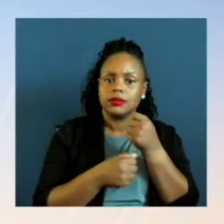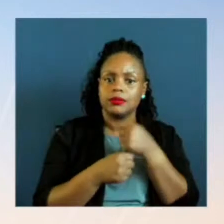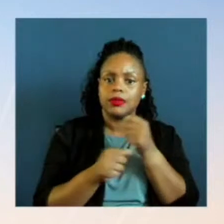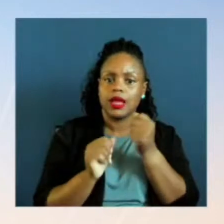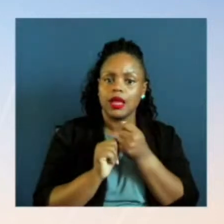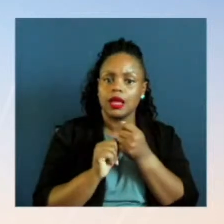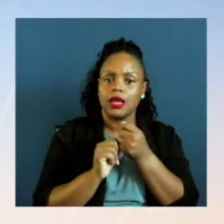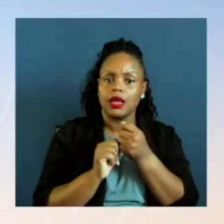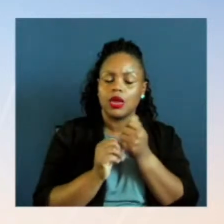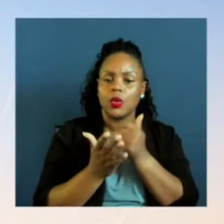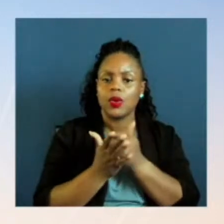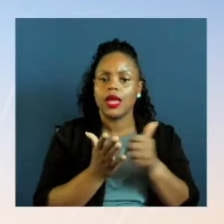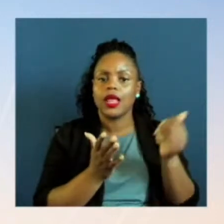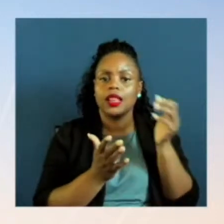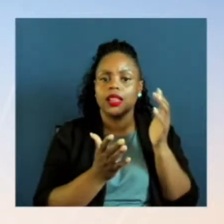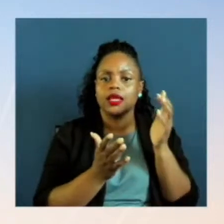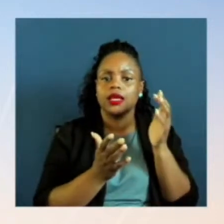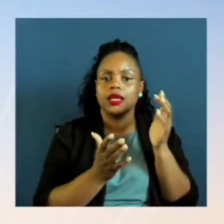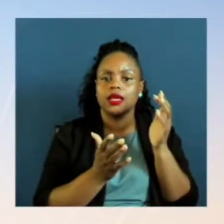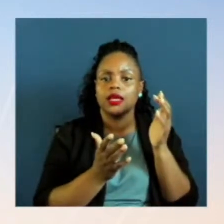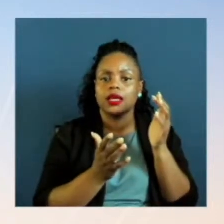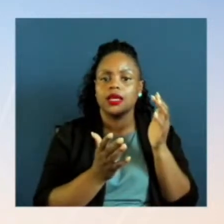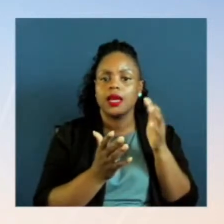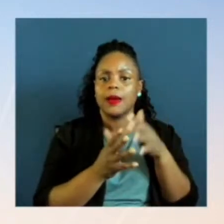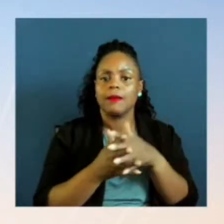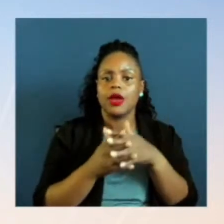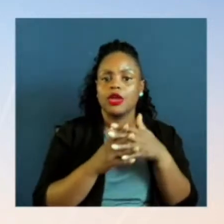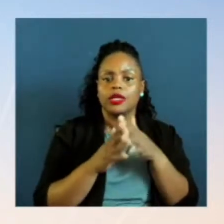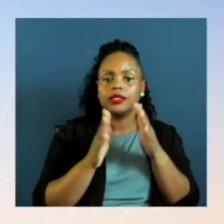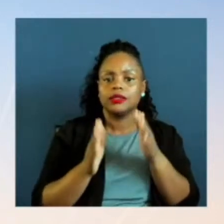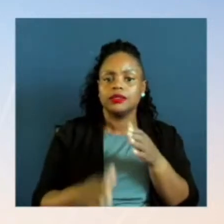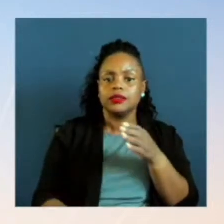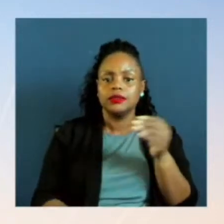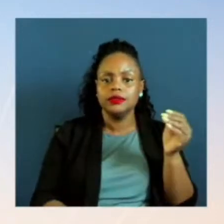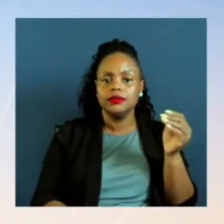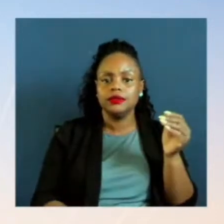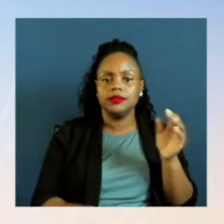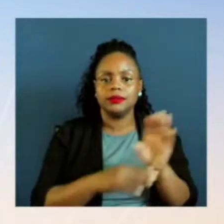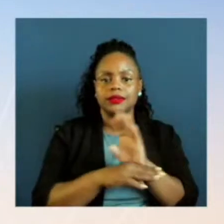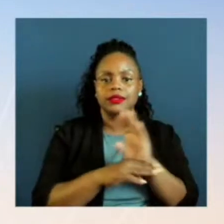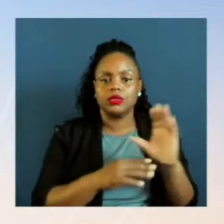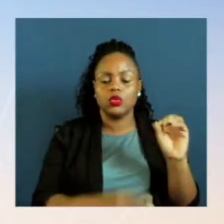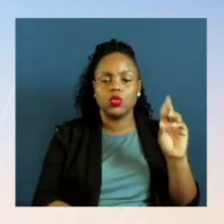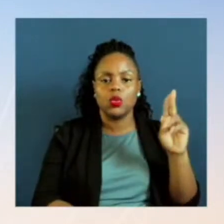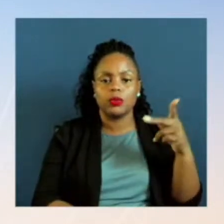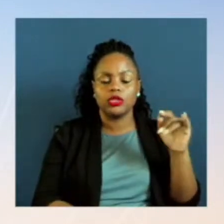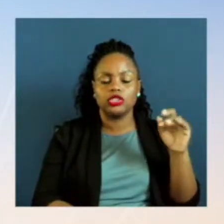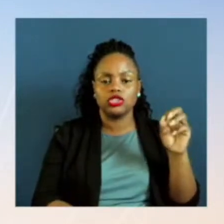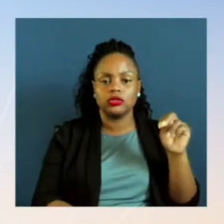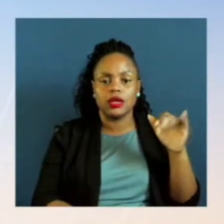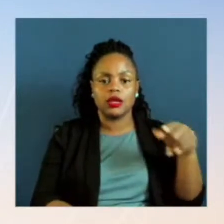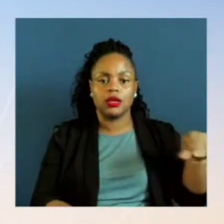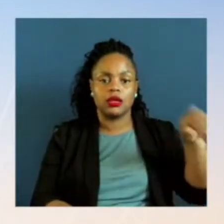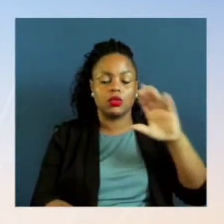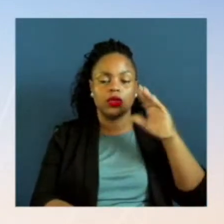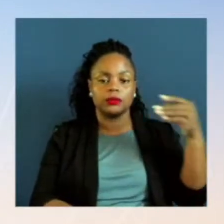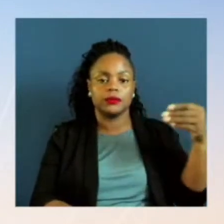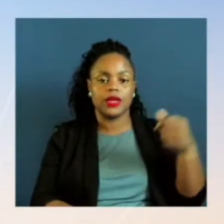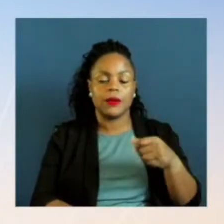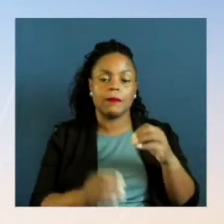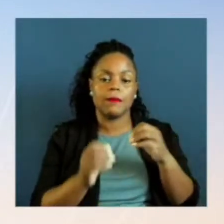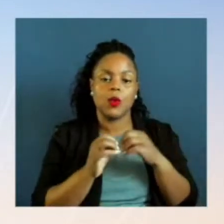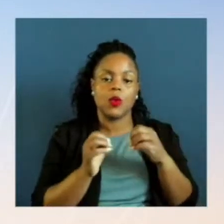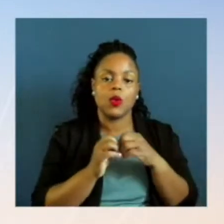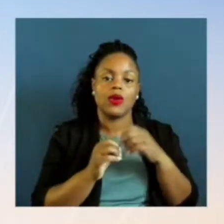and corporations pay more, because he thinks that's fair, and he thinks that is how we can deliver on equality